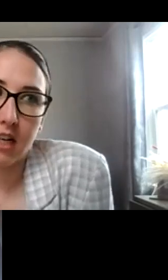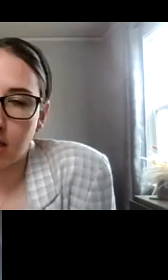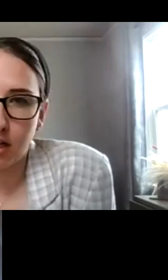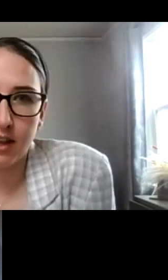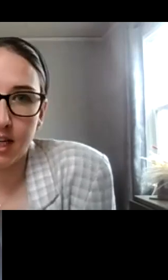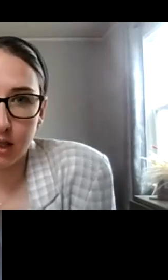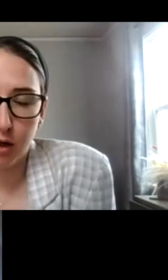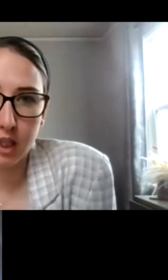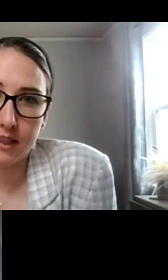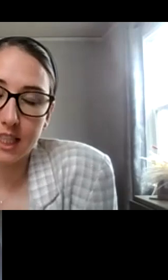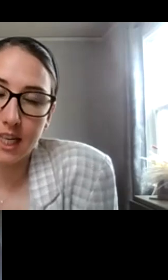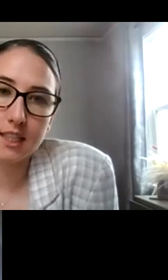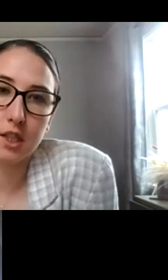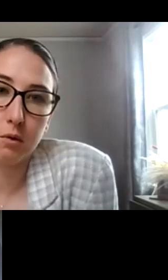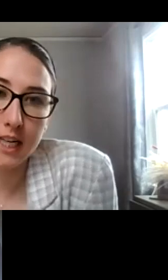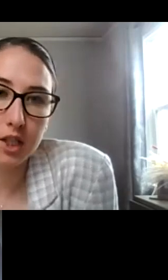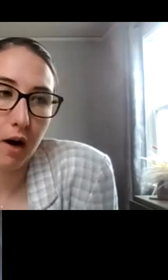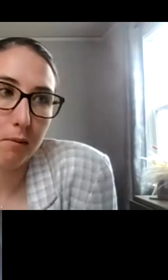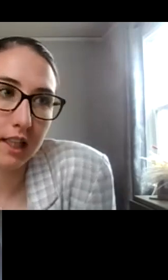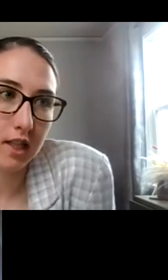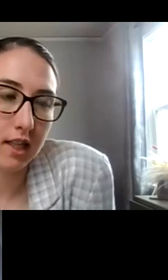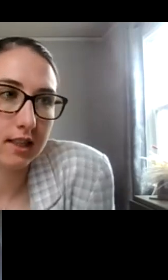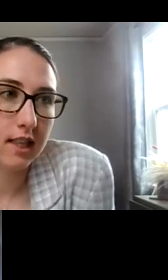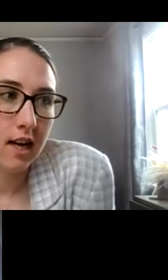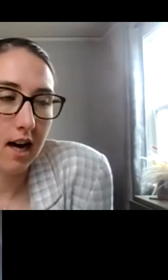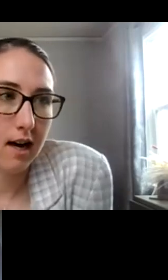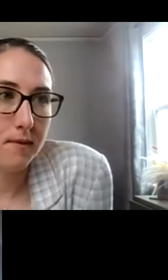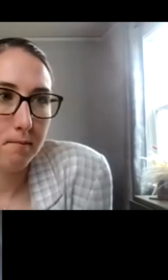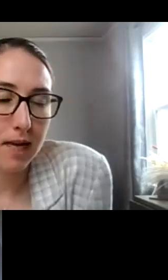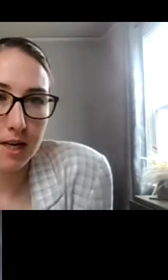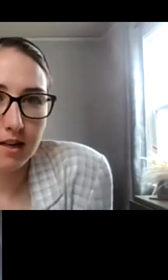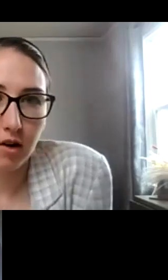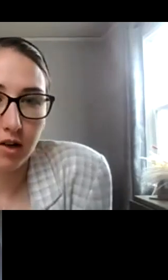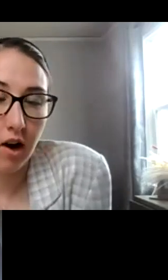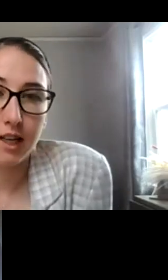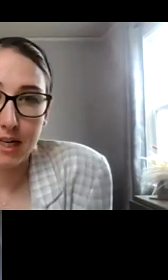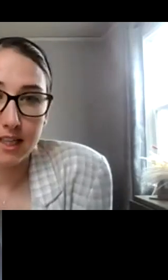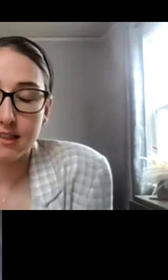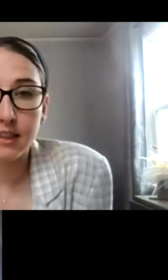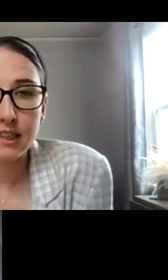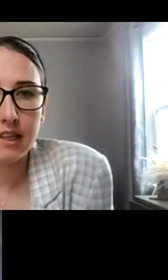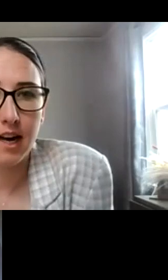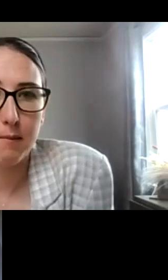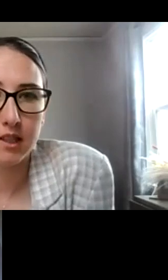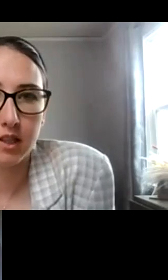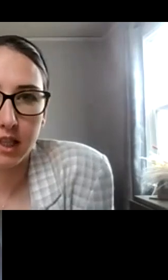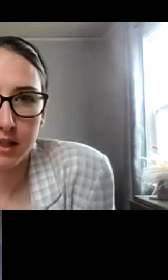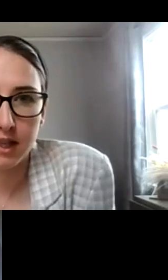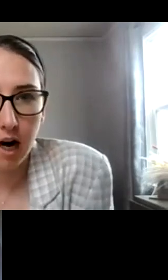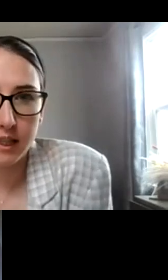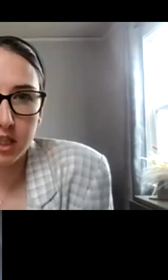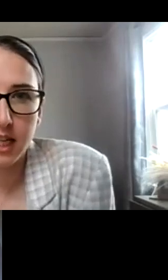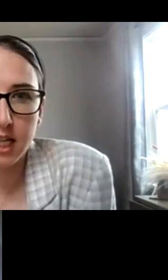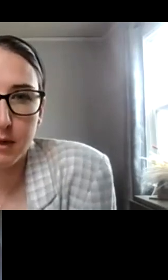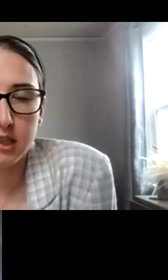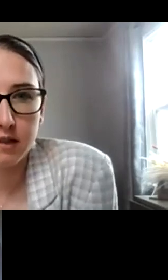methodologies like telehealth and in-home services to reach populations that maybe are not coming into clinics, and certainly with